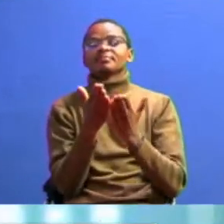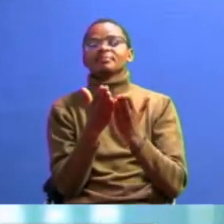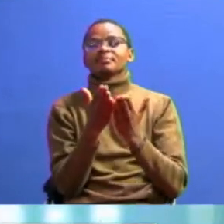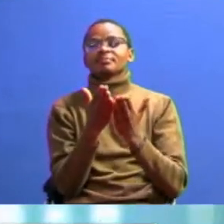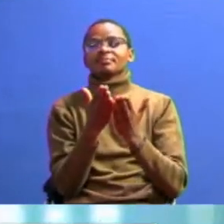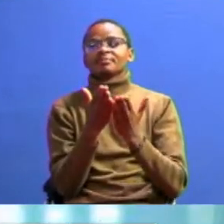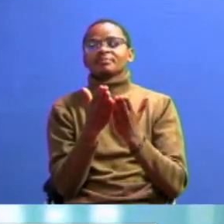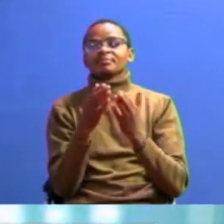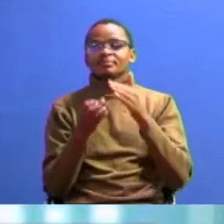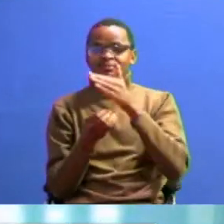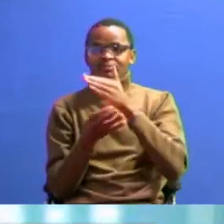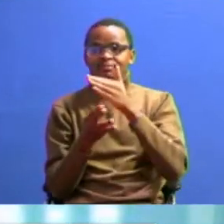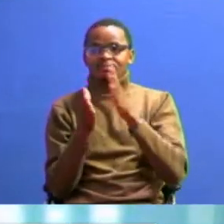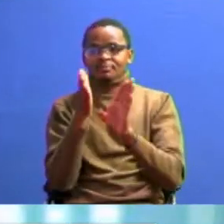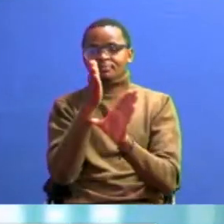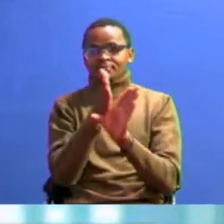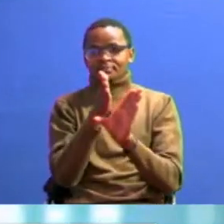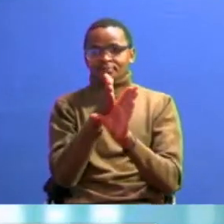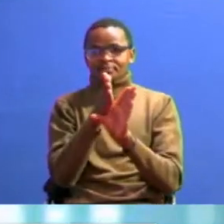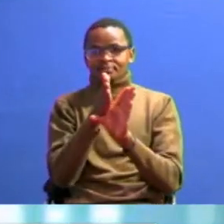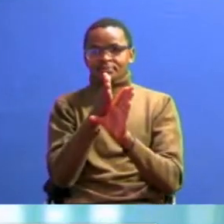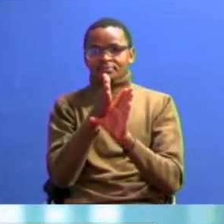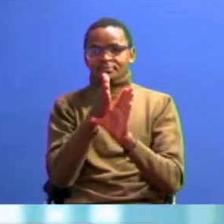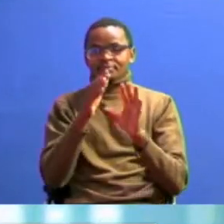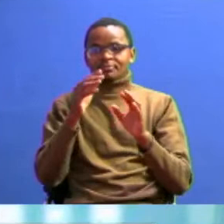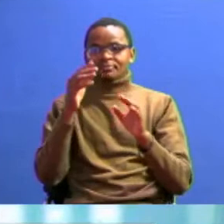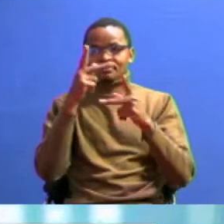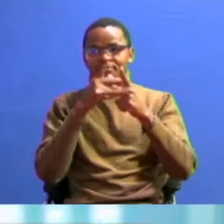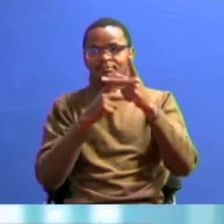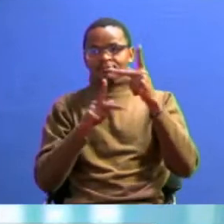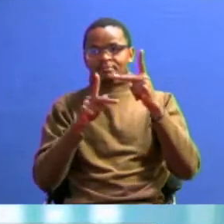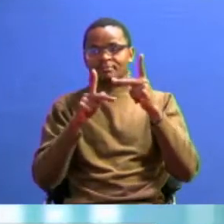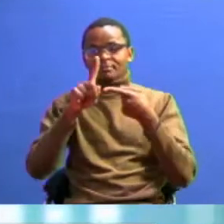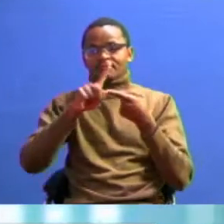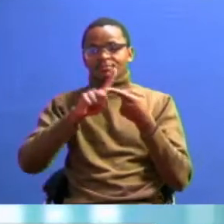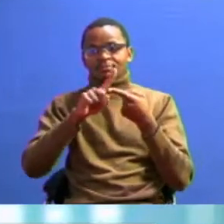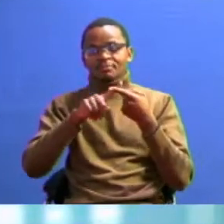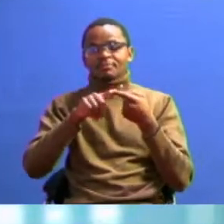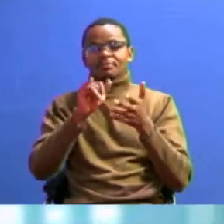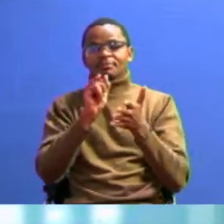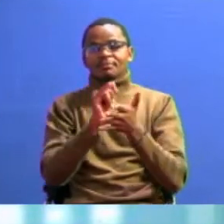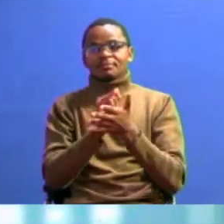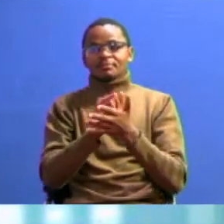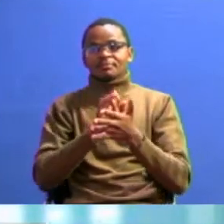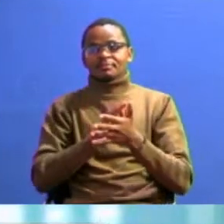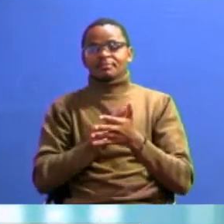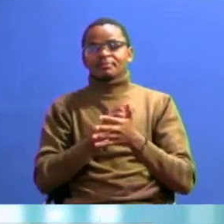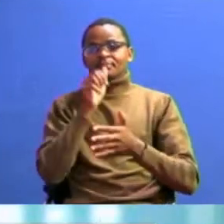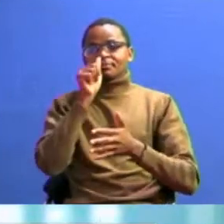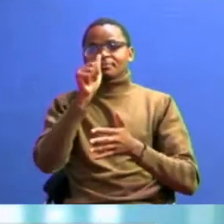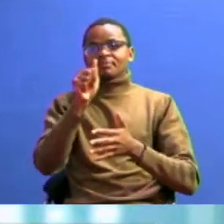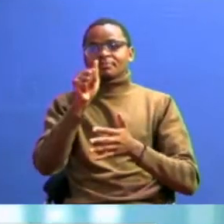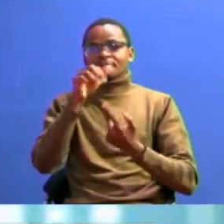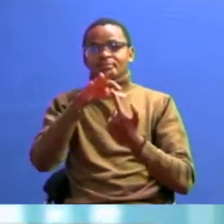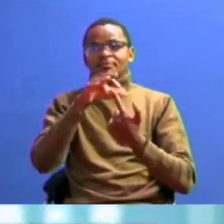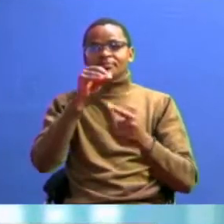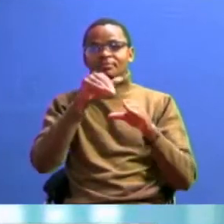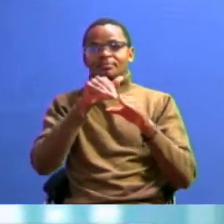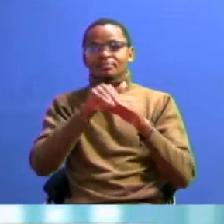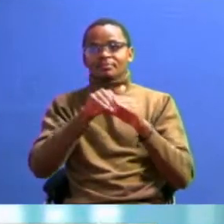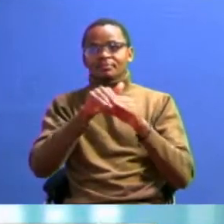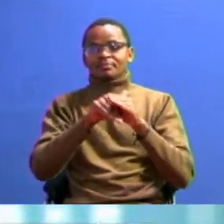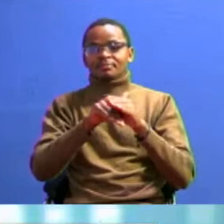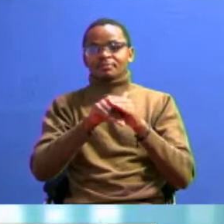am a counseling psychology by profession. In addition to that, I am a specialist in